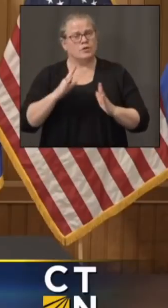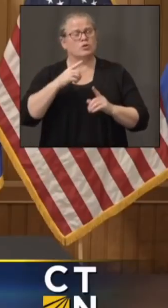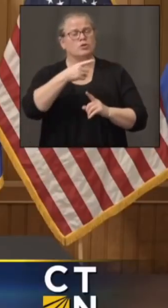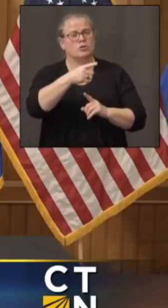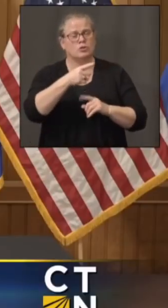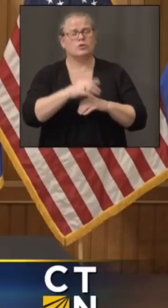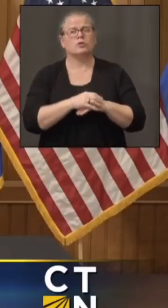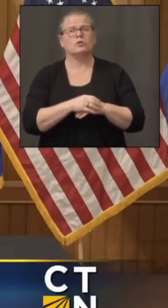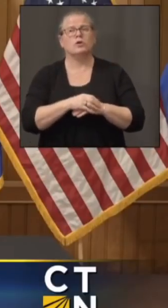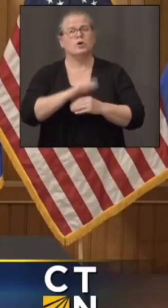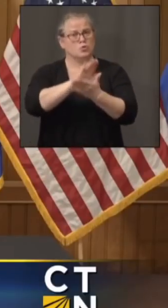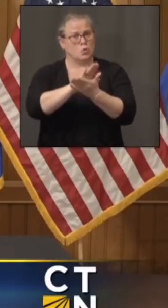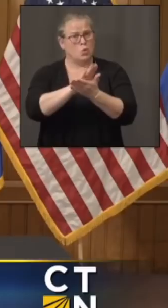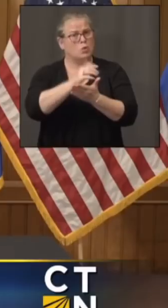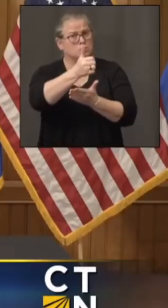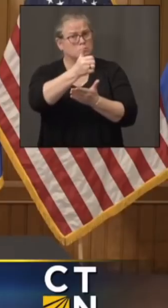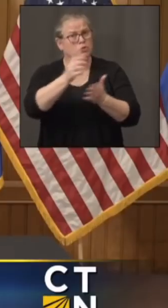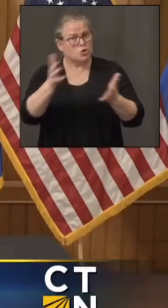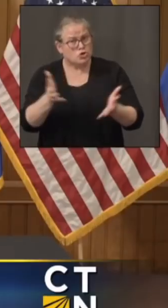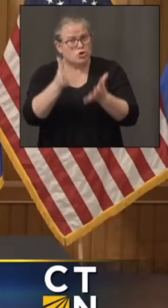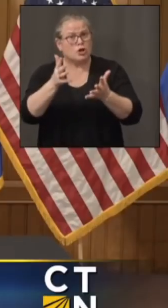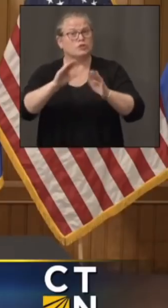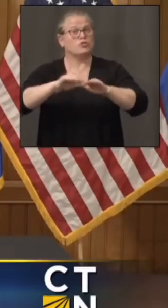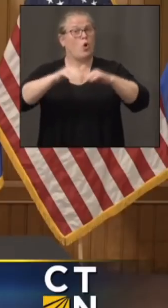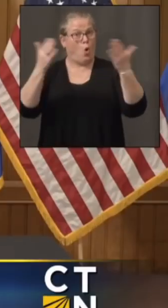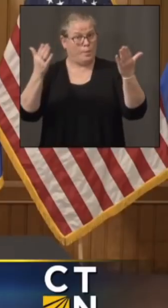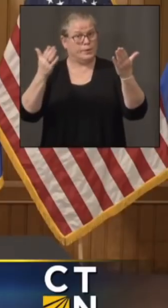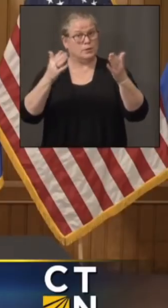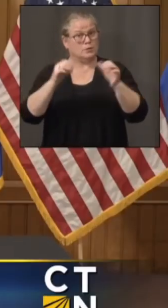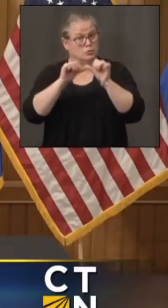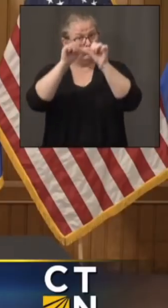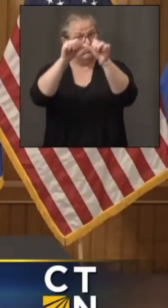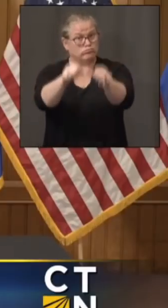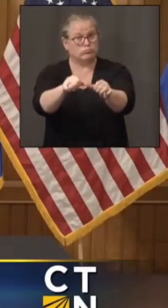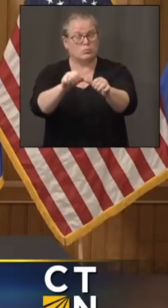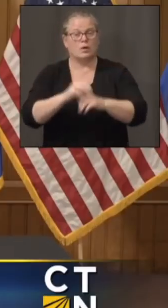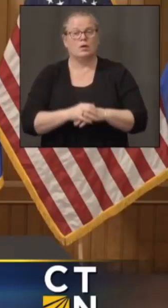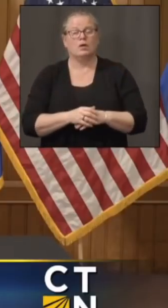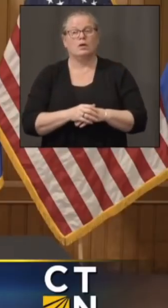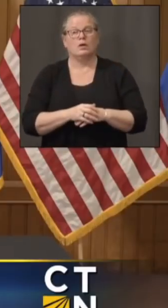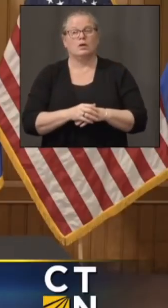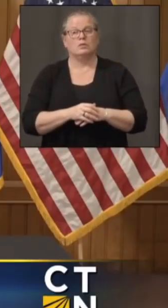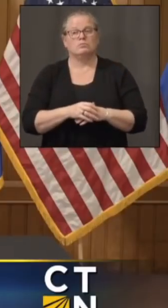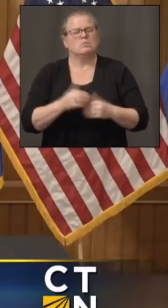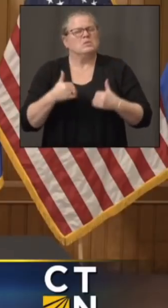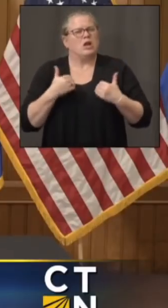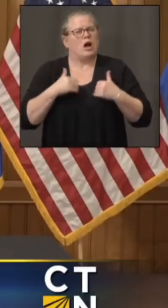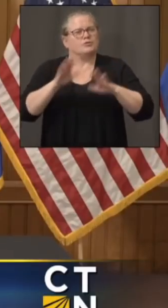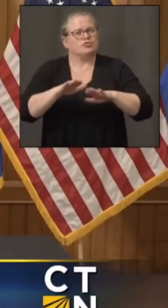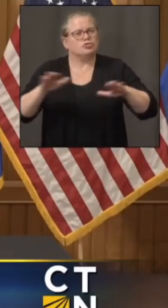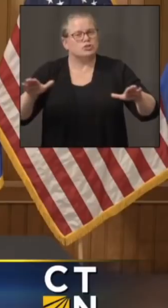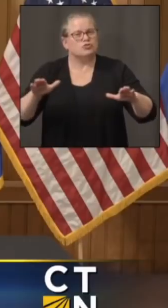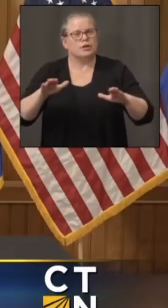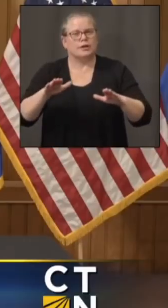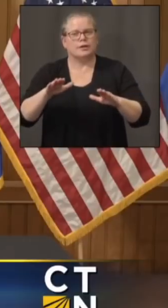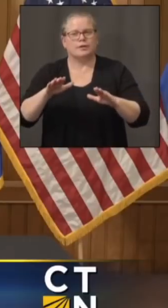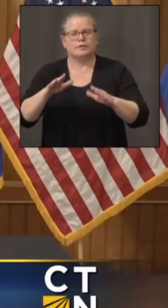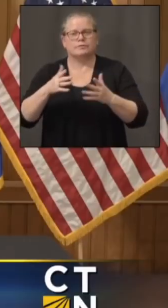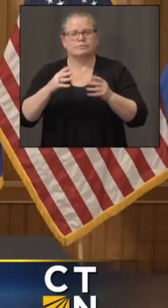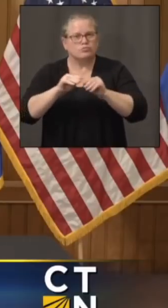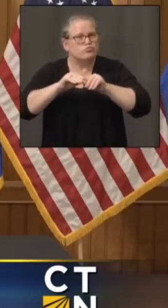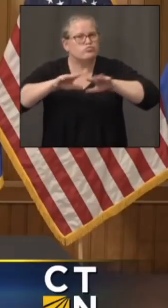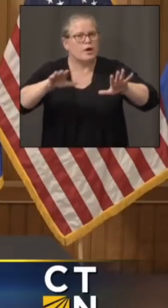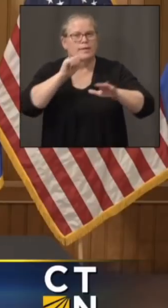that young children aren't a vector for spread. But it seems as if a lot of districts are having